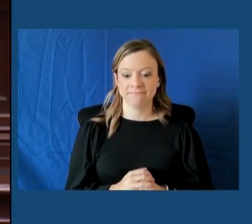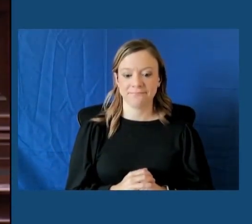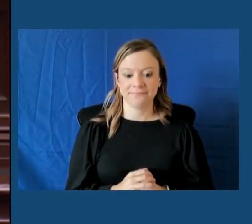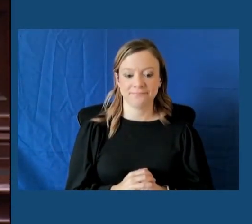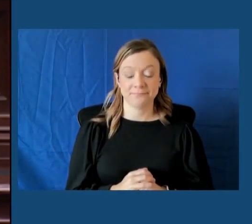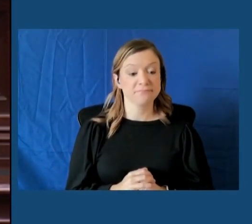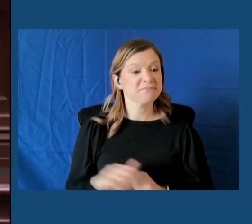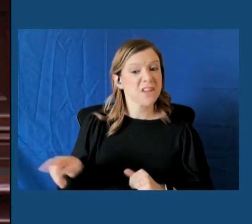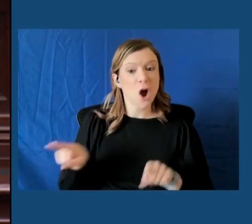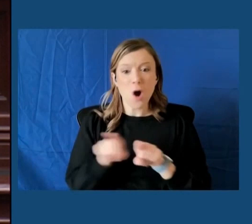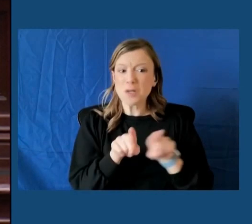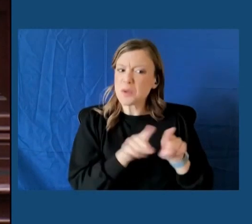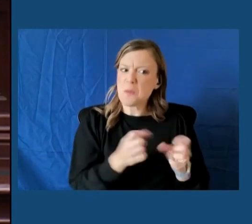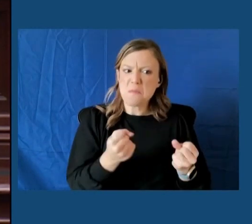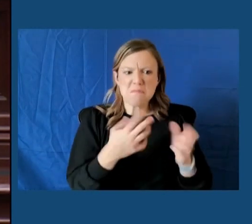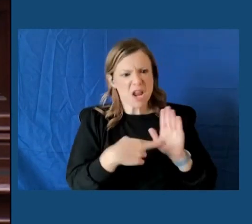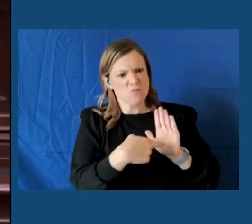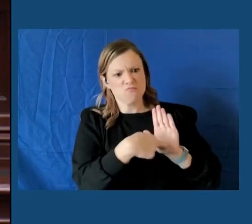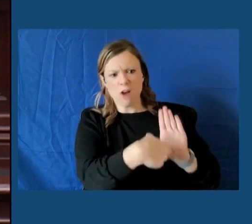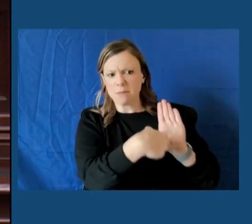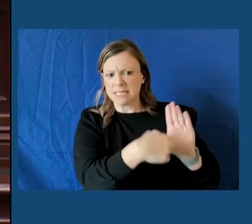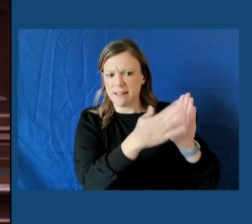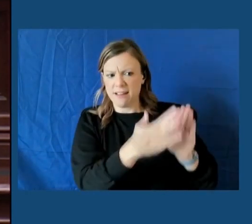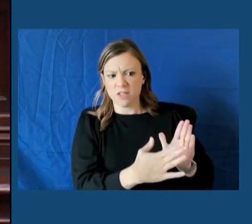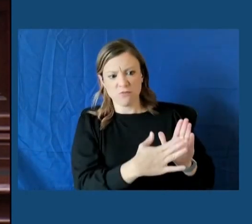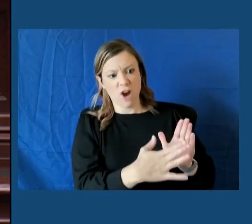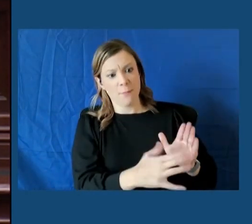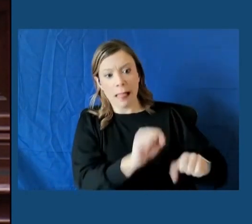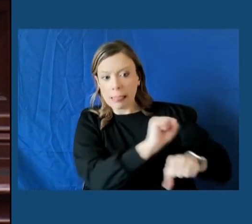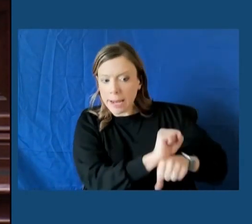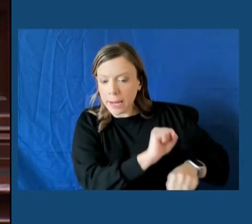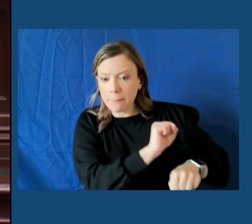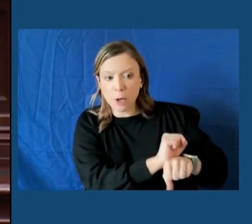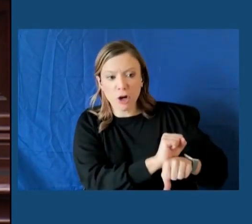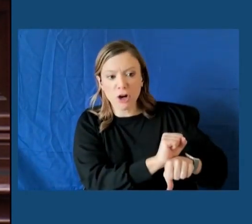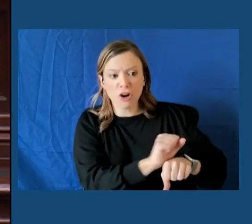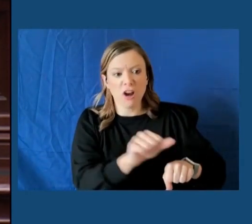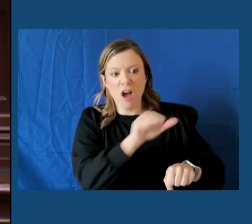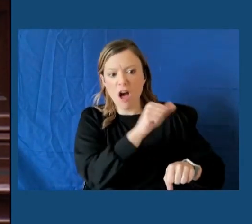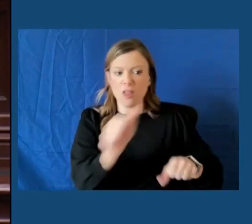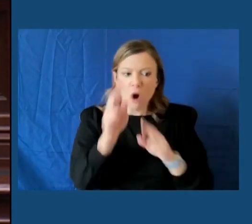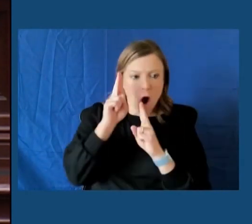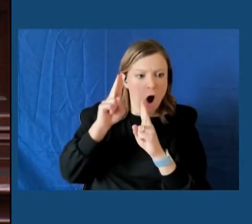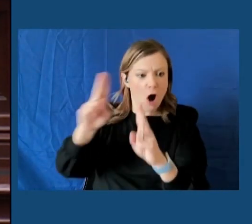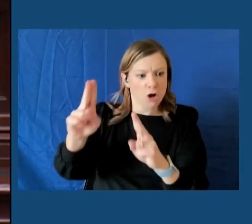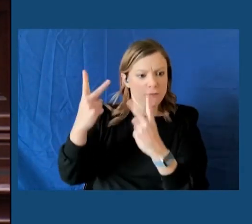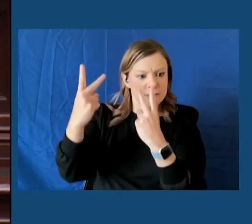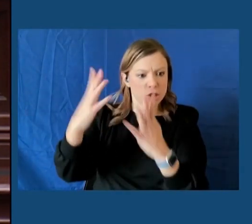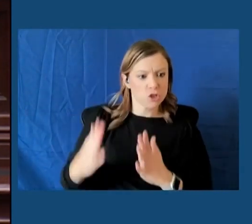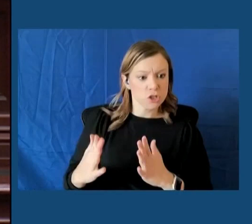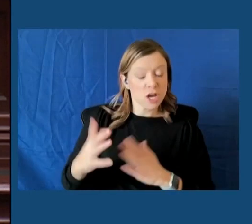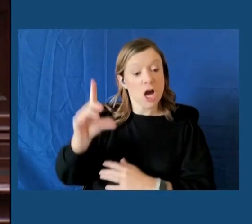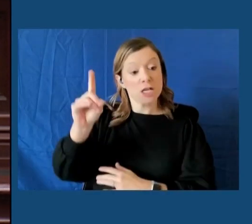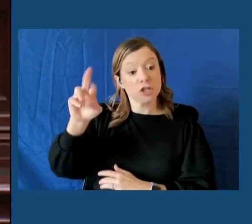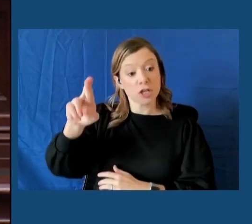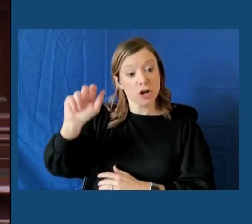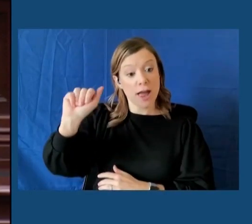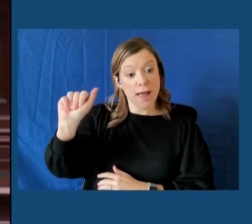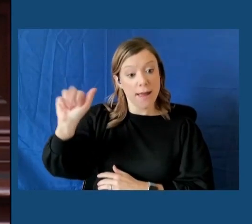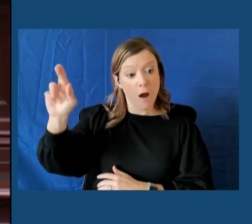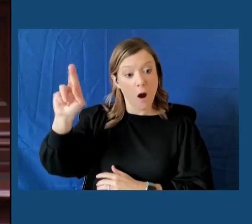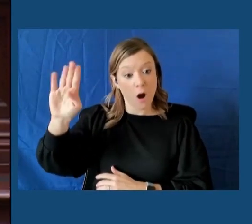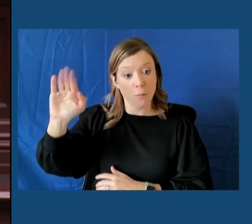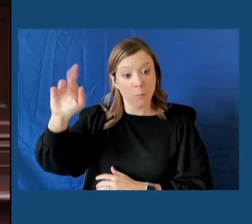Also, many representatives from labor, distinguished guests, and clergy leaders, including Dr. A.R. Bernard, who is the president